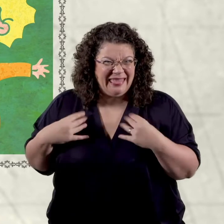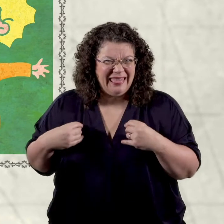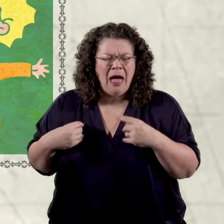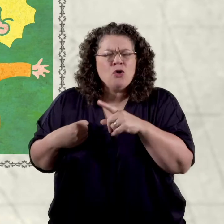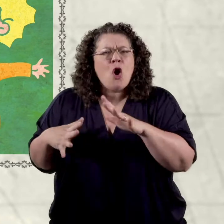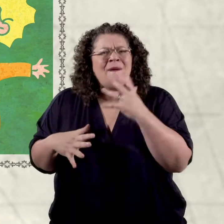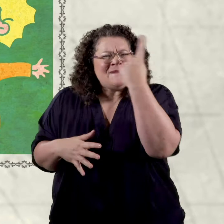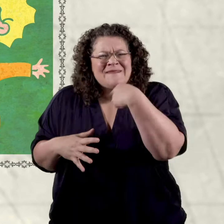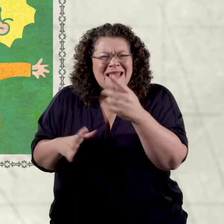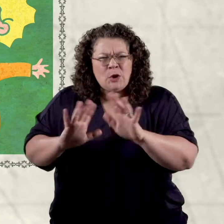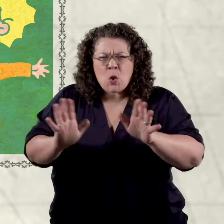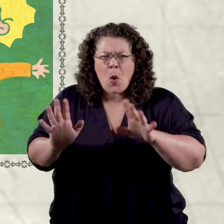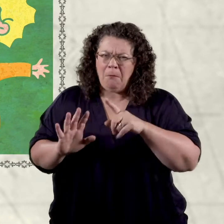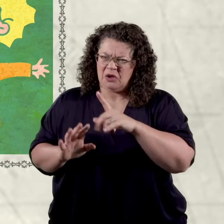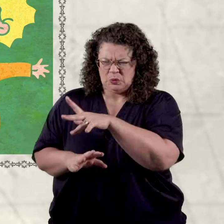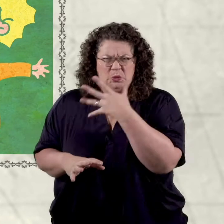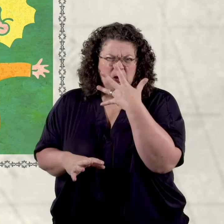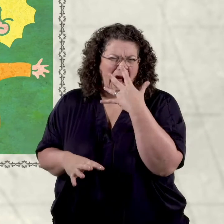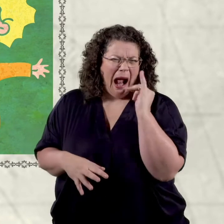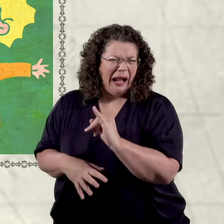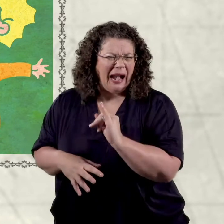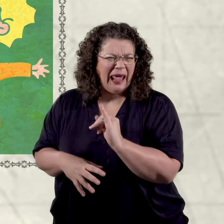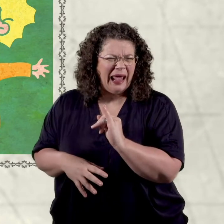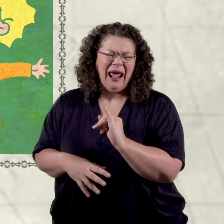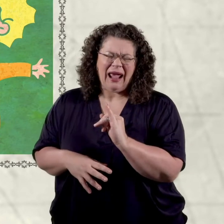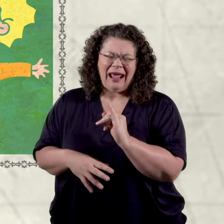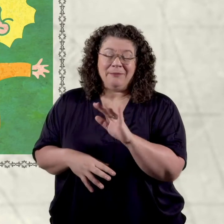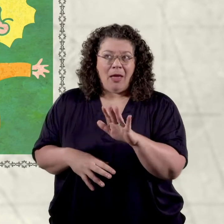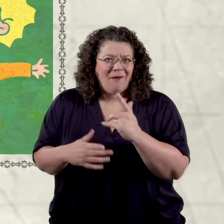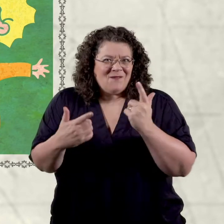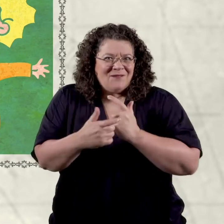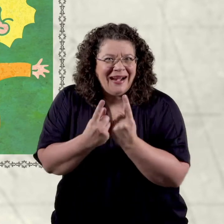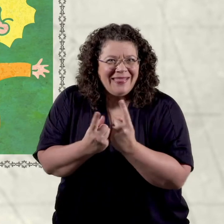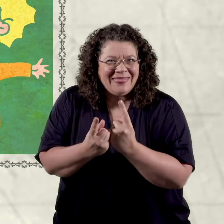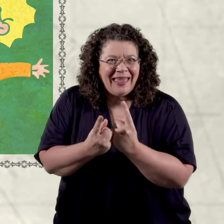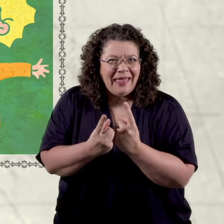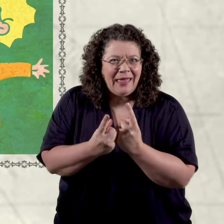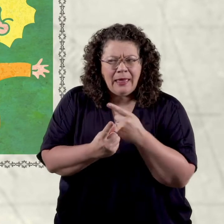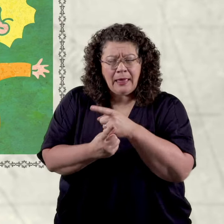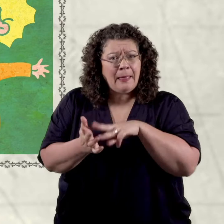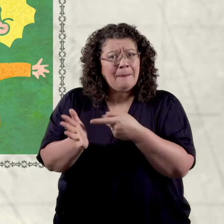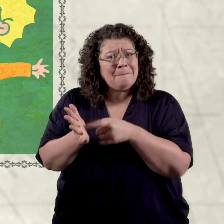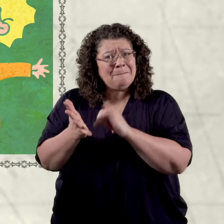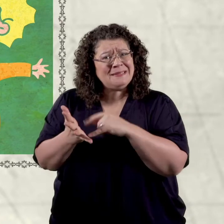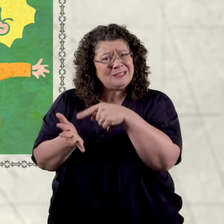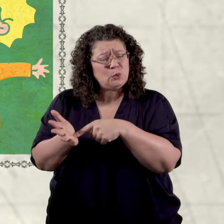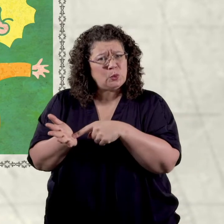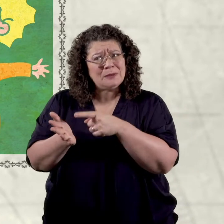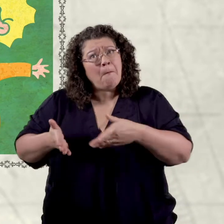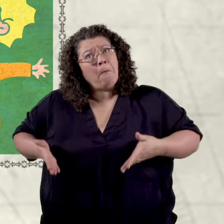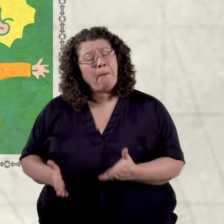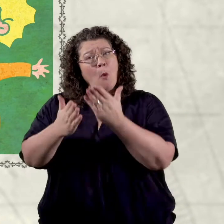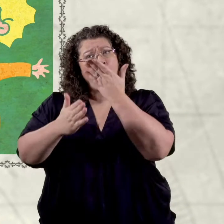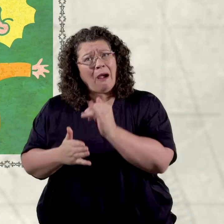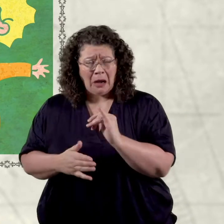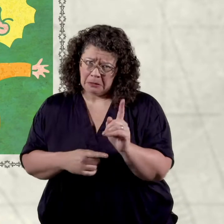did not, of course, have a hairy face, but she was very ugly. The funny thing is that Mrs.